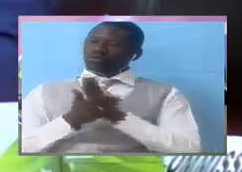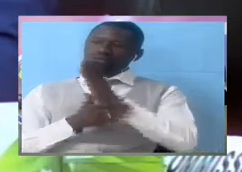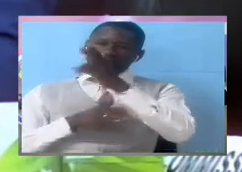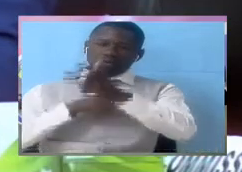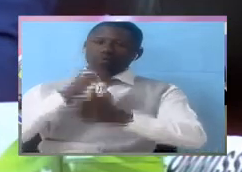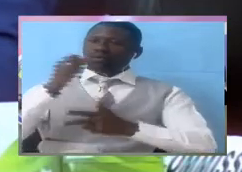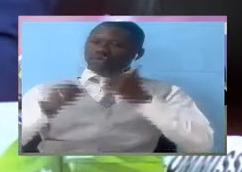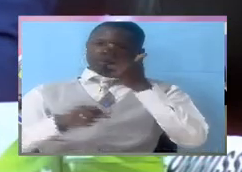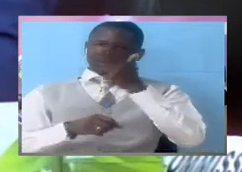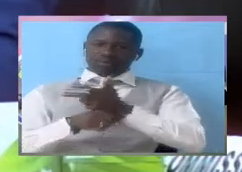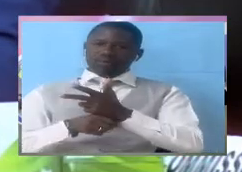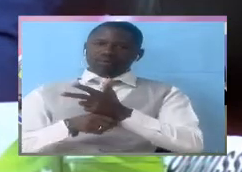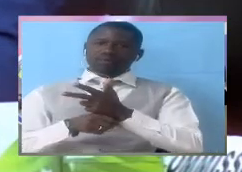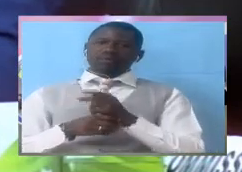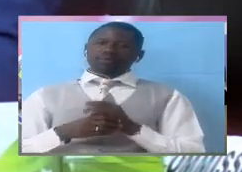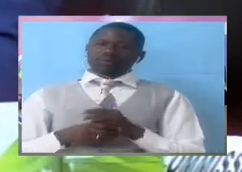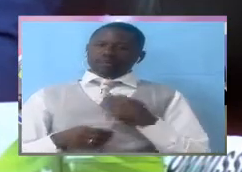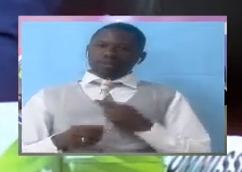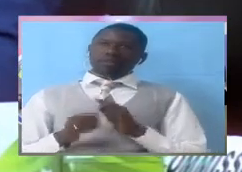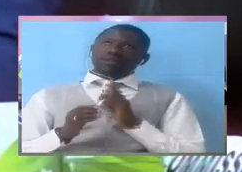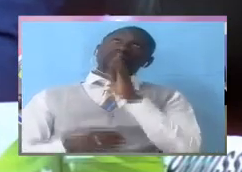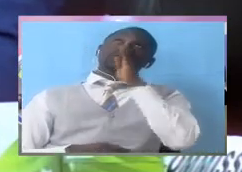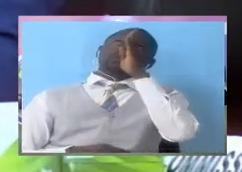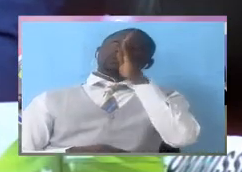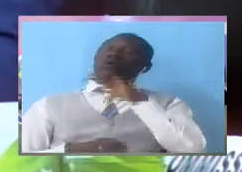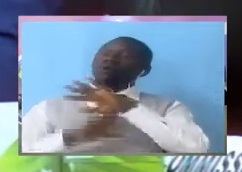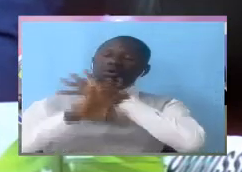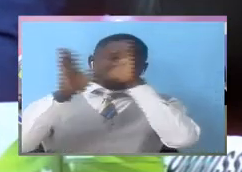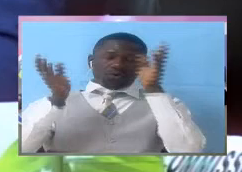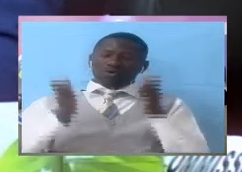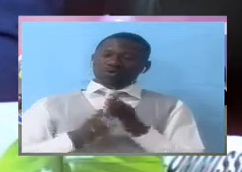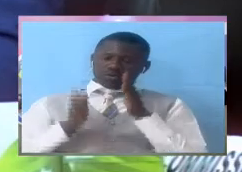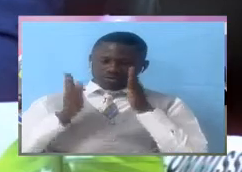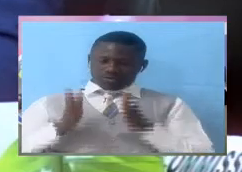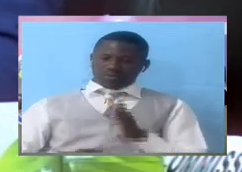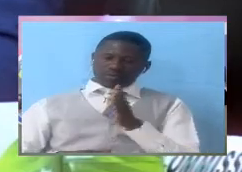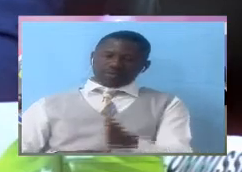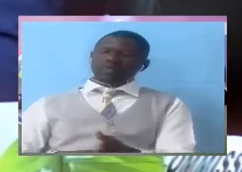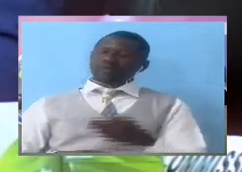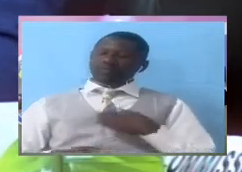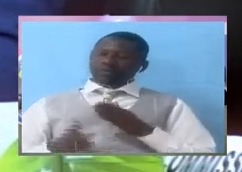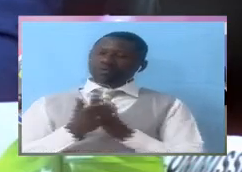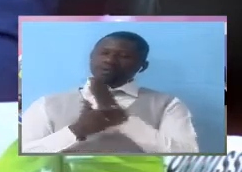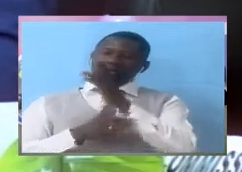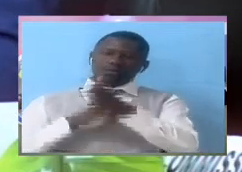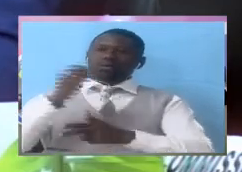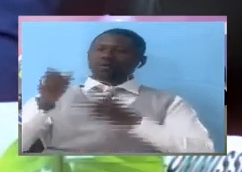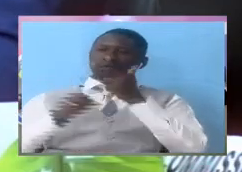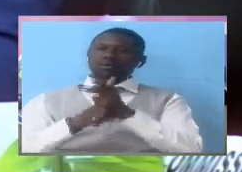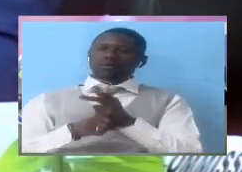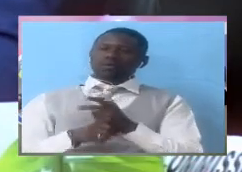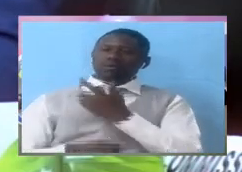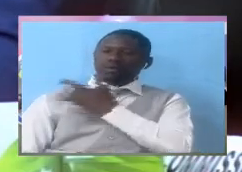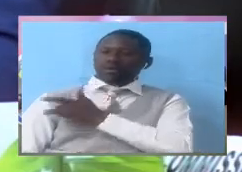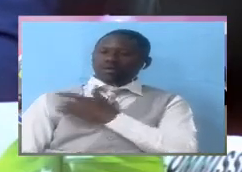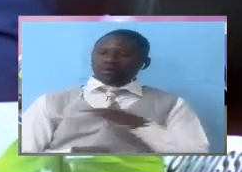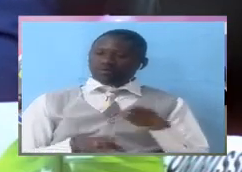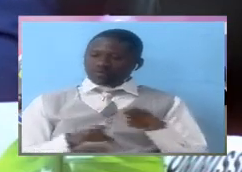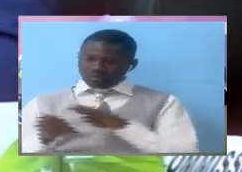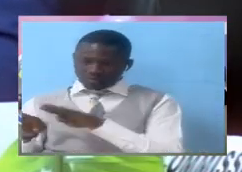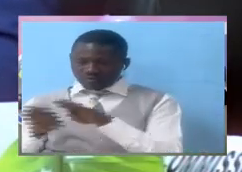world, it is in you that all human beings throughout the whole world live, move, and have a